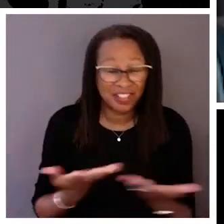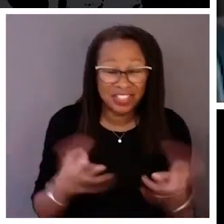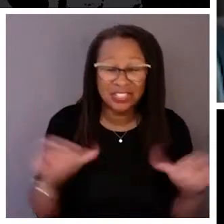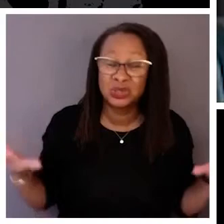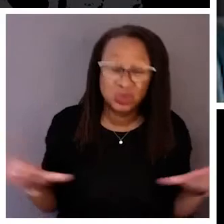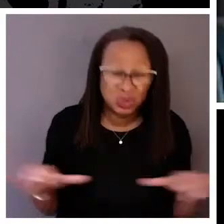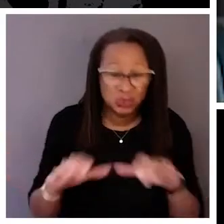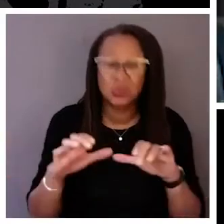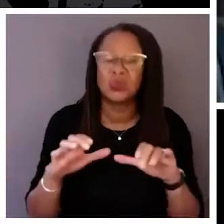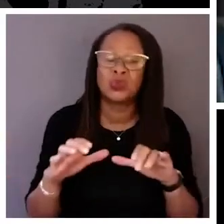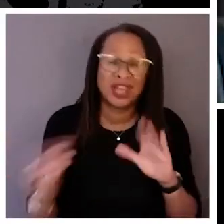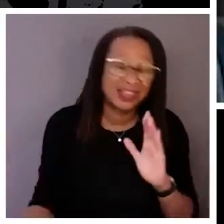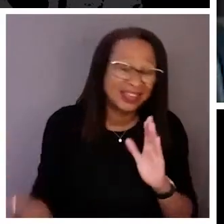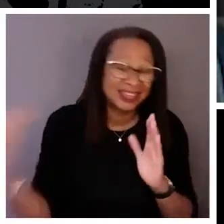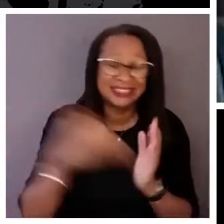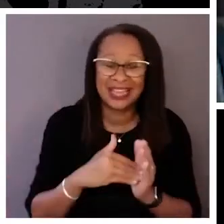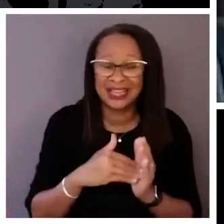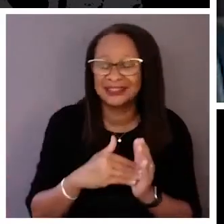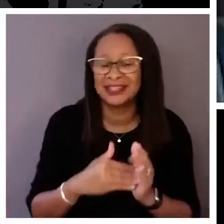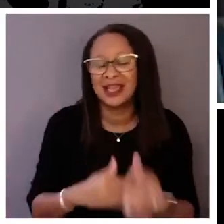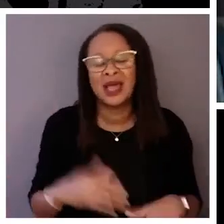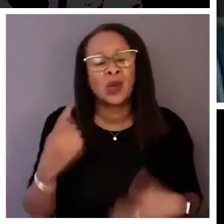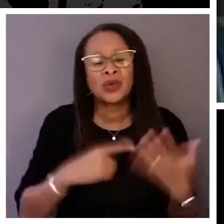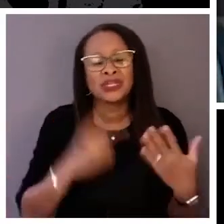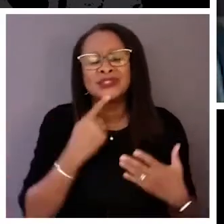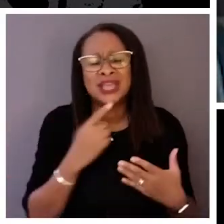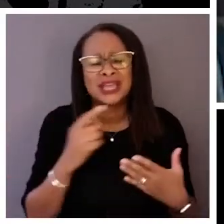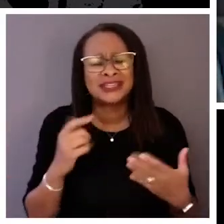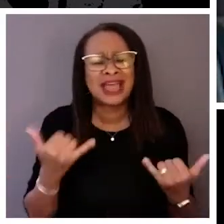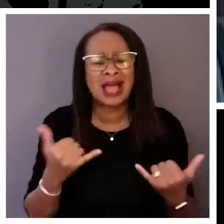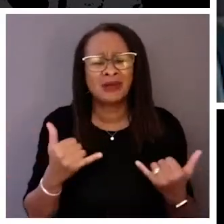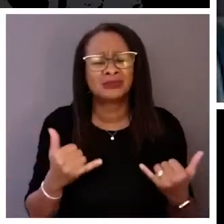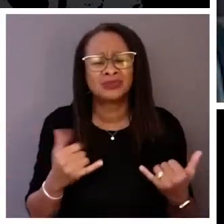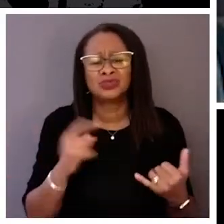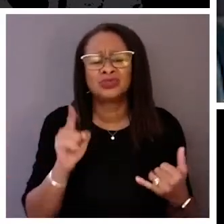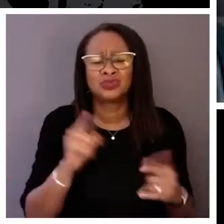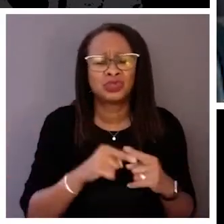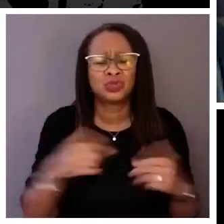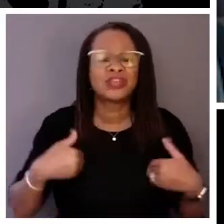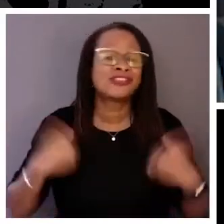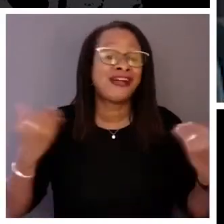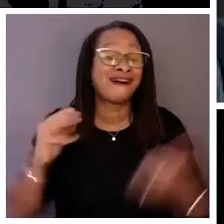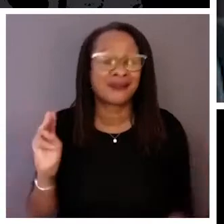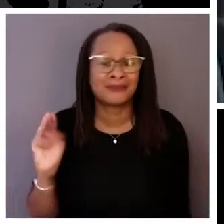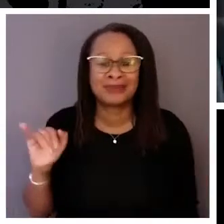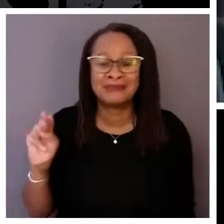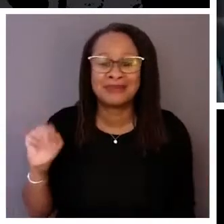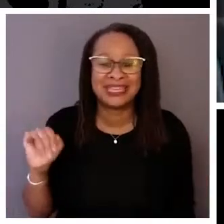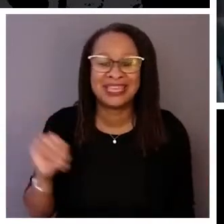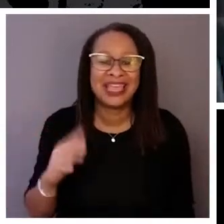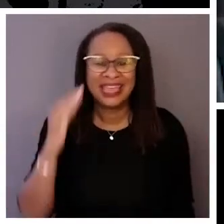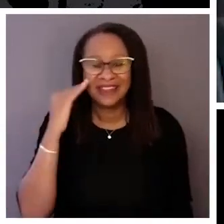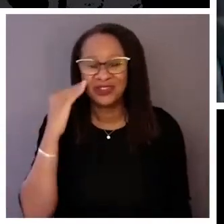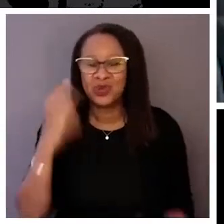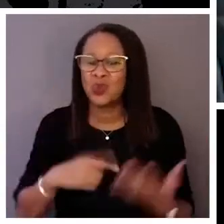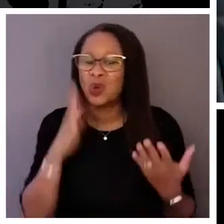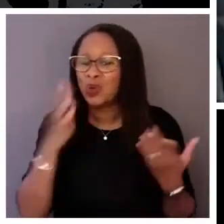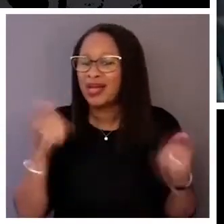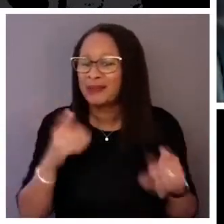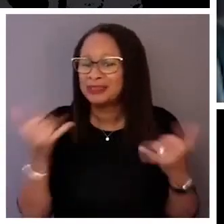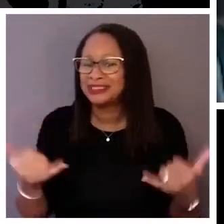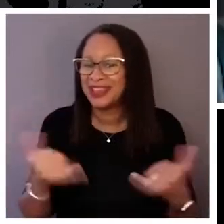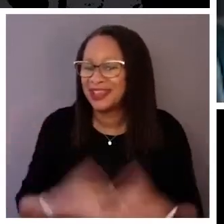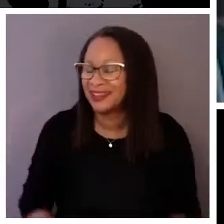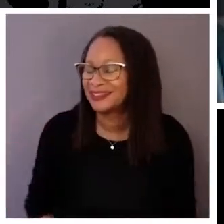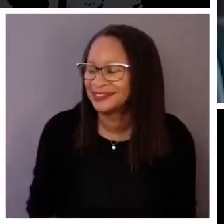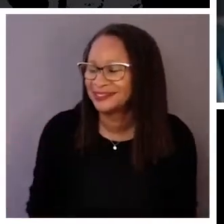to do all over again, what would you say to your younger self if you knew what was going to happen